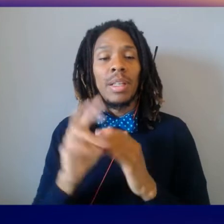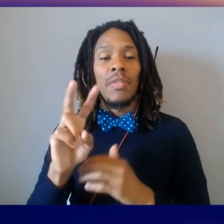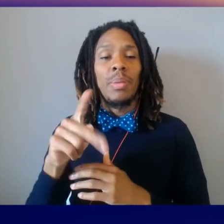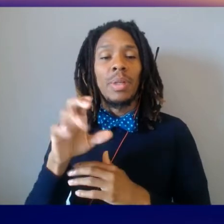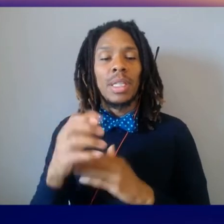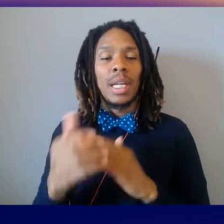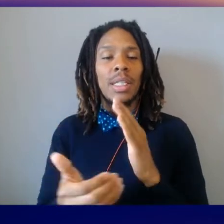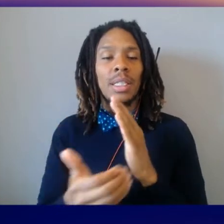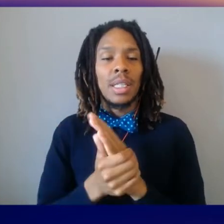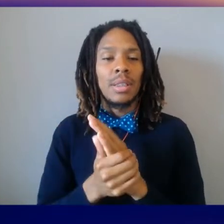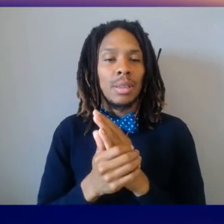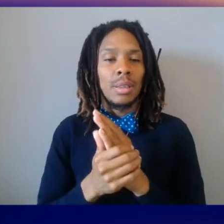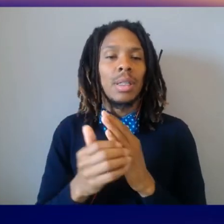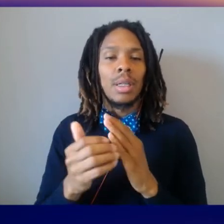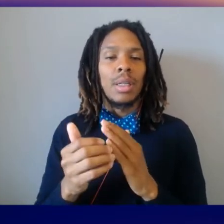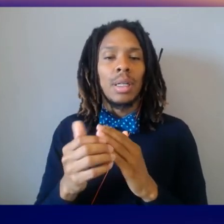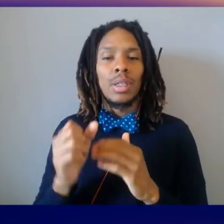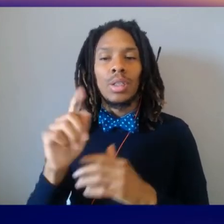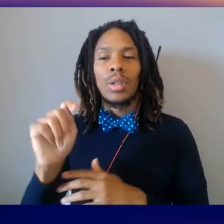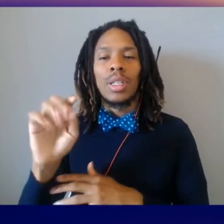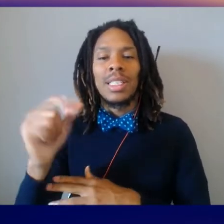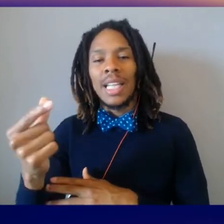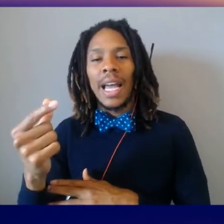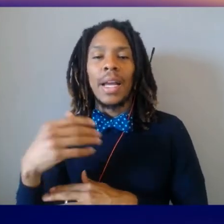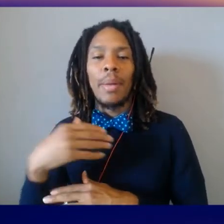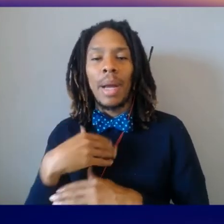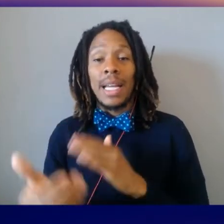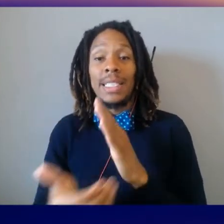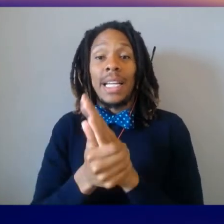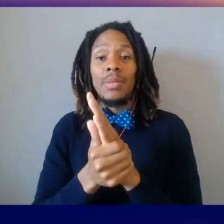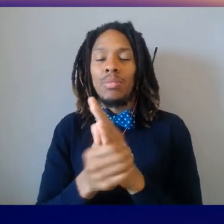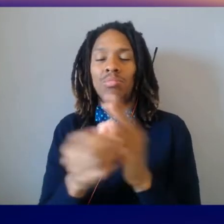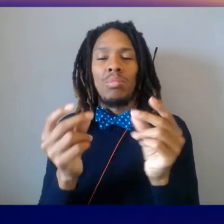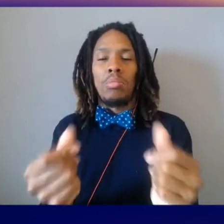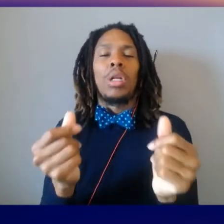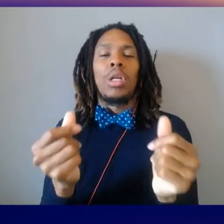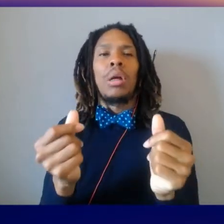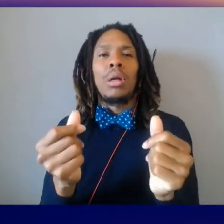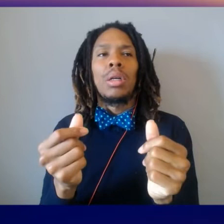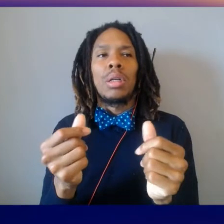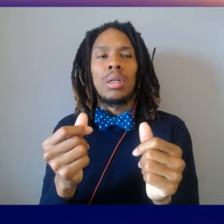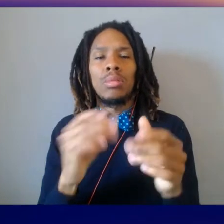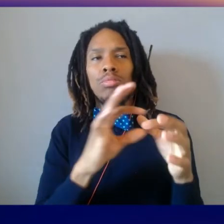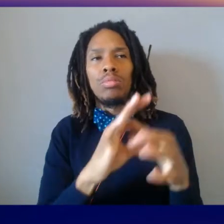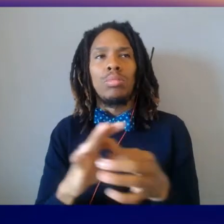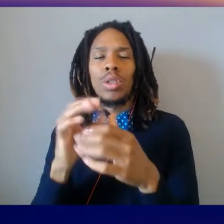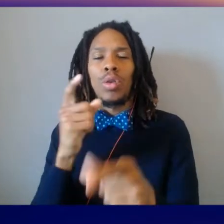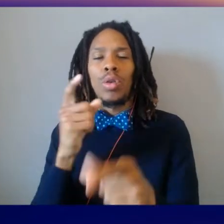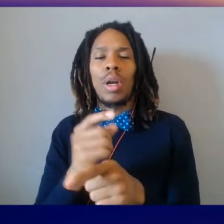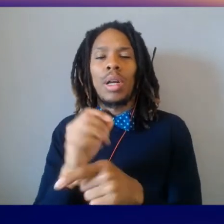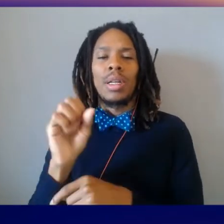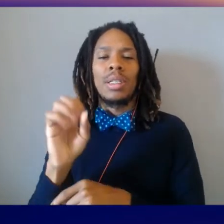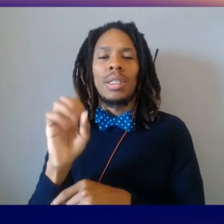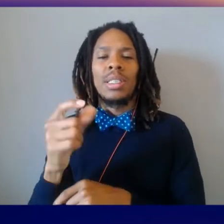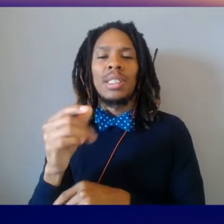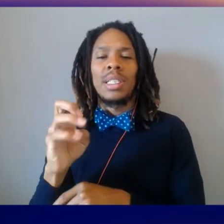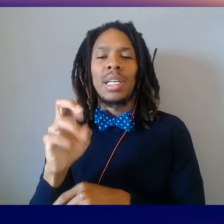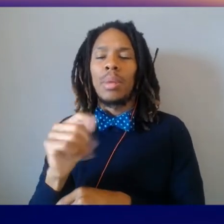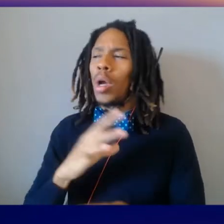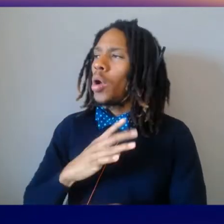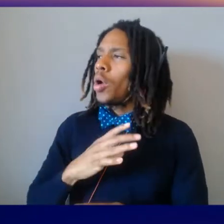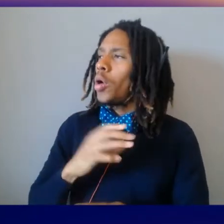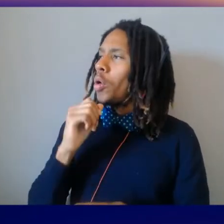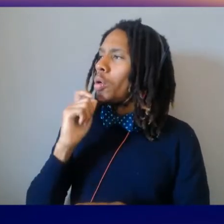based on tags. So I'll just tag my attachments and it automatically gets associated with the right segment. Oh, cool. So you don't even have to add